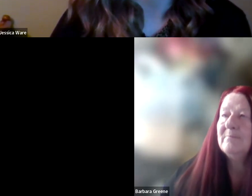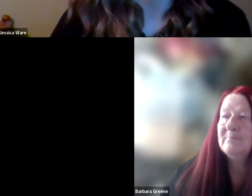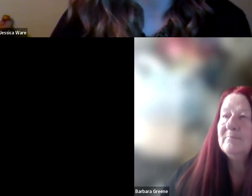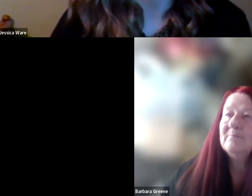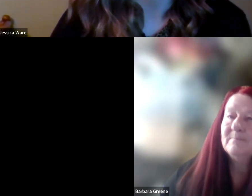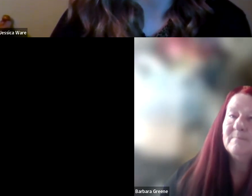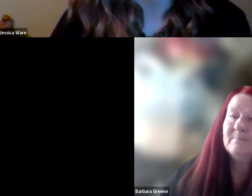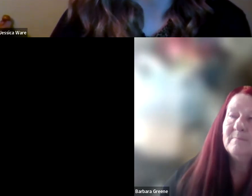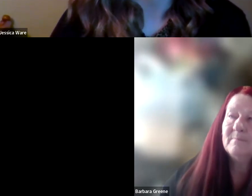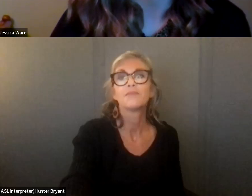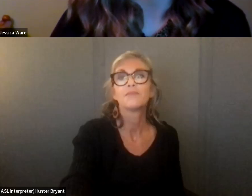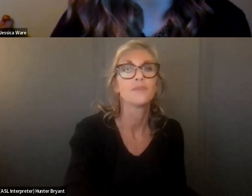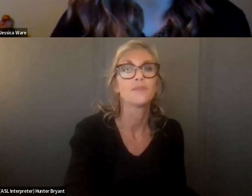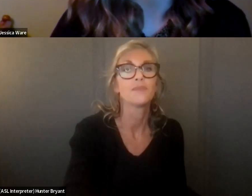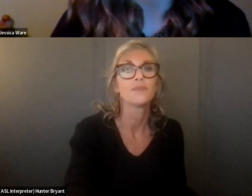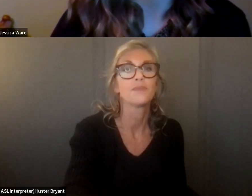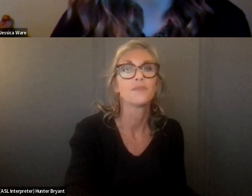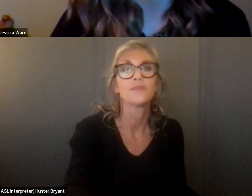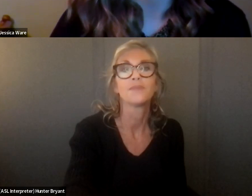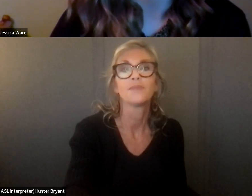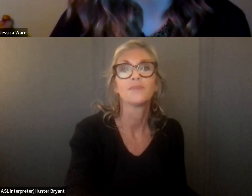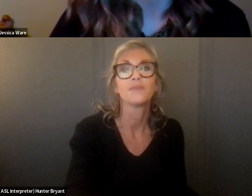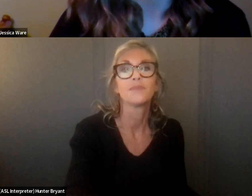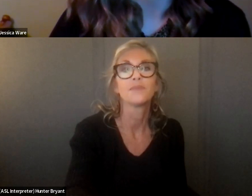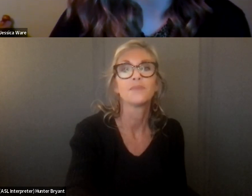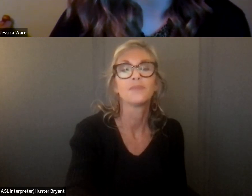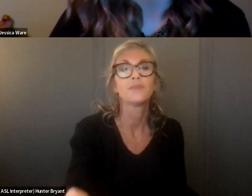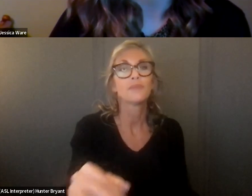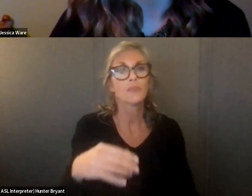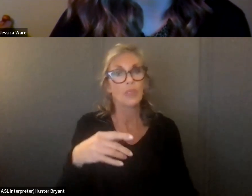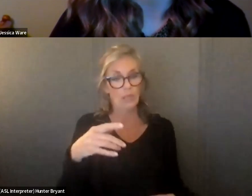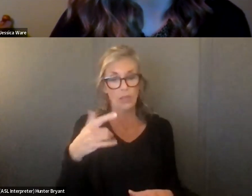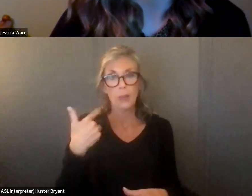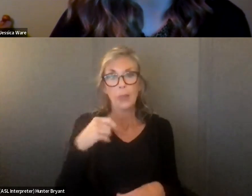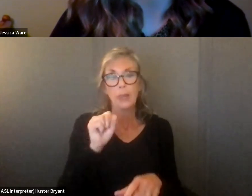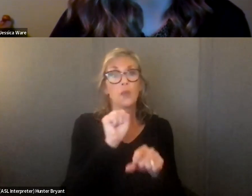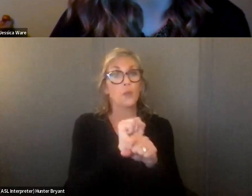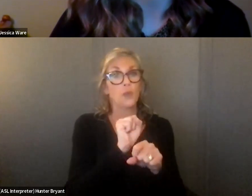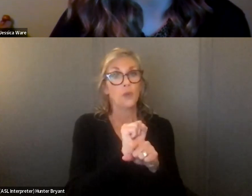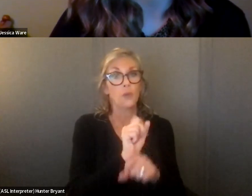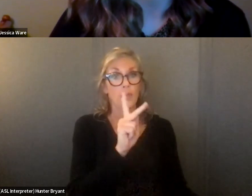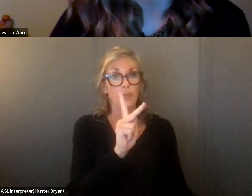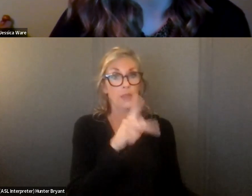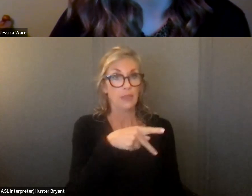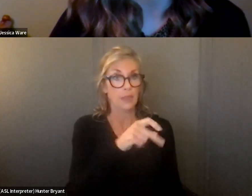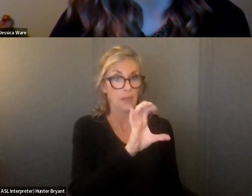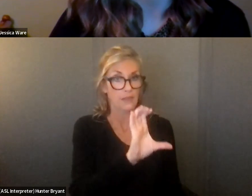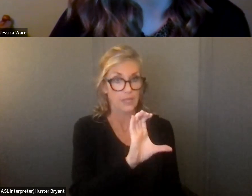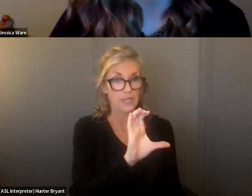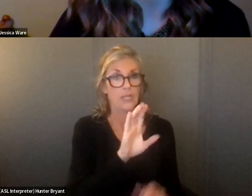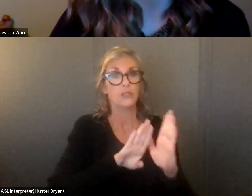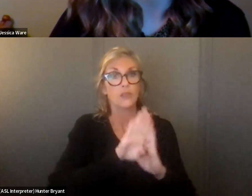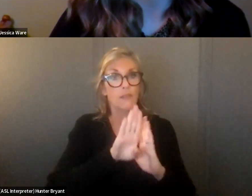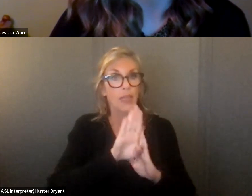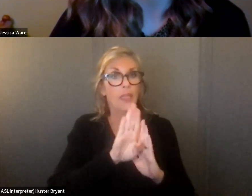continuously moving, but there are two separate surveys that we've worked with KPFC to develop and implement for